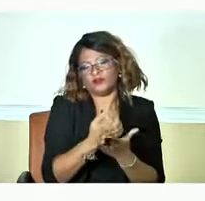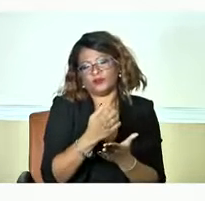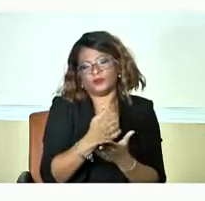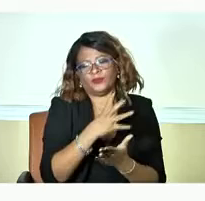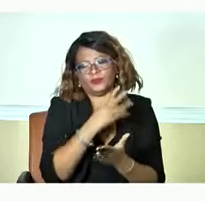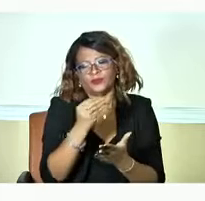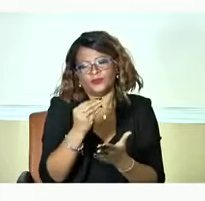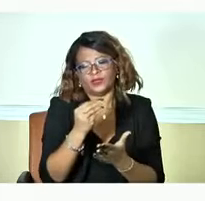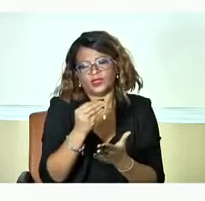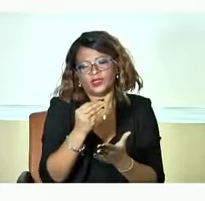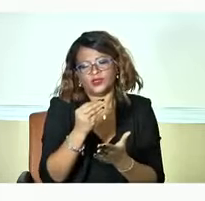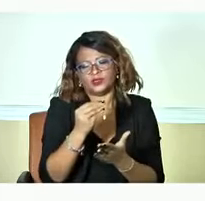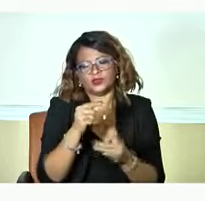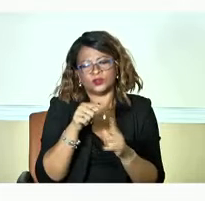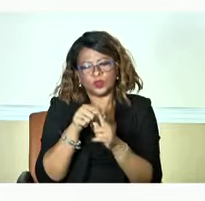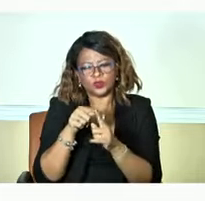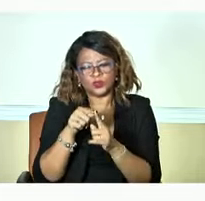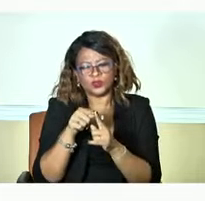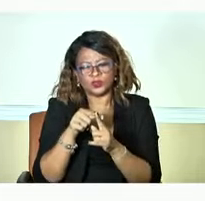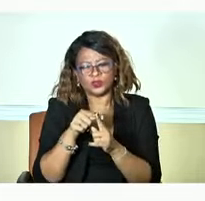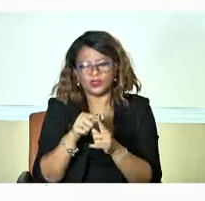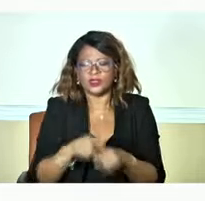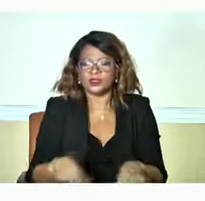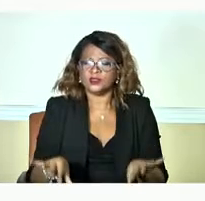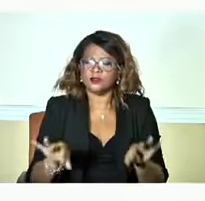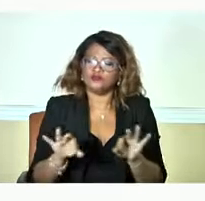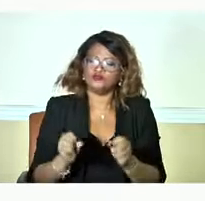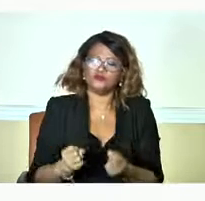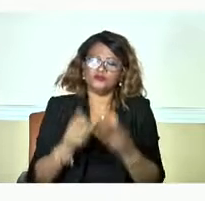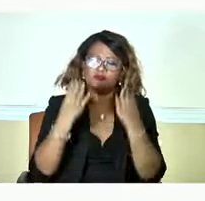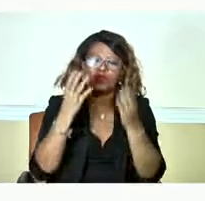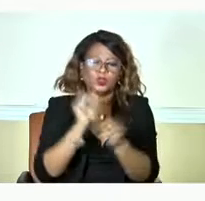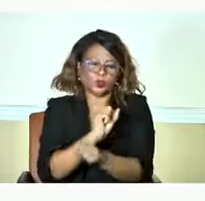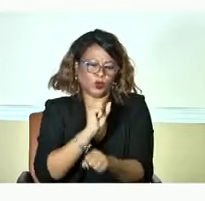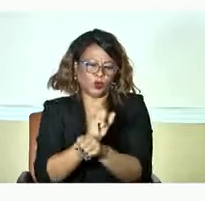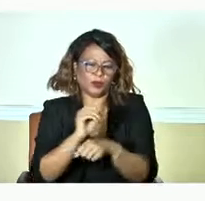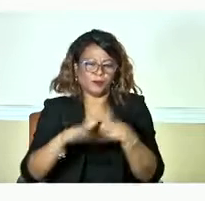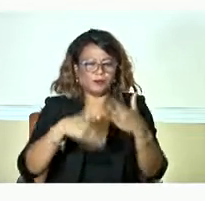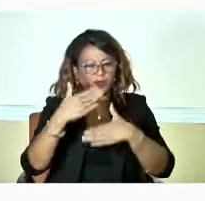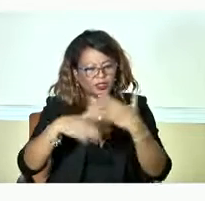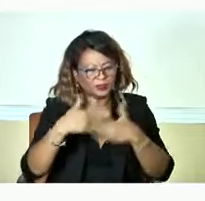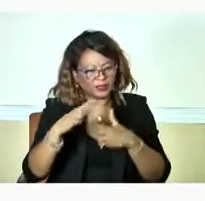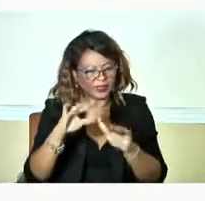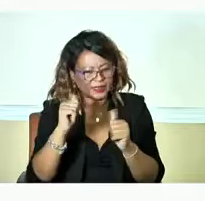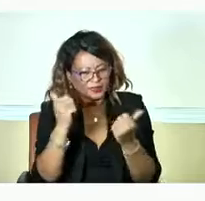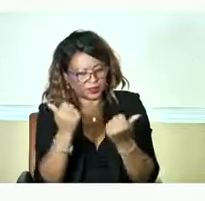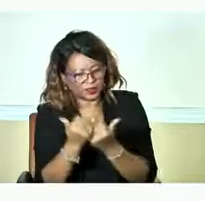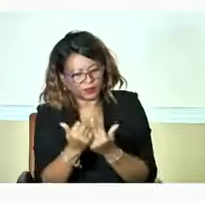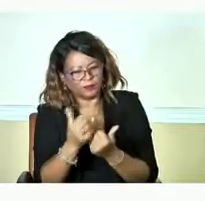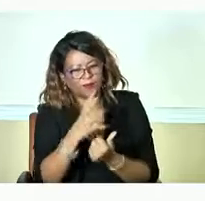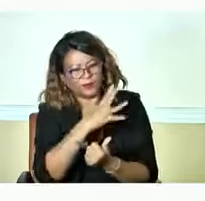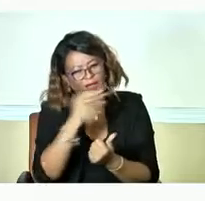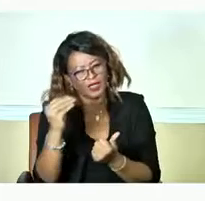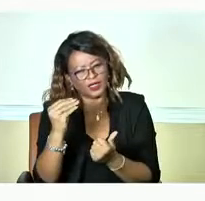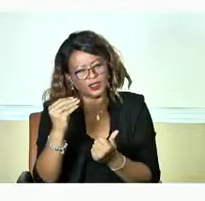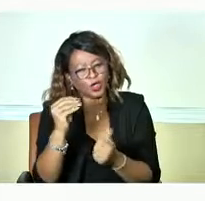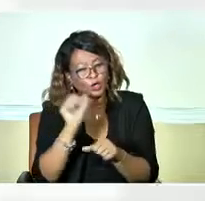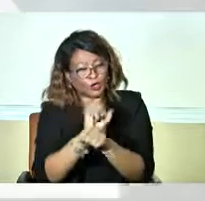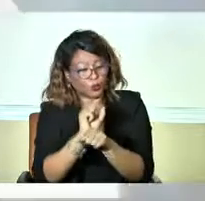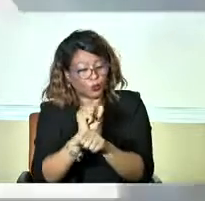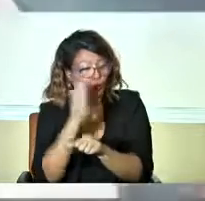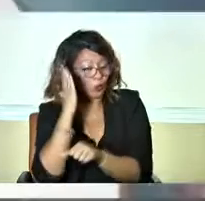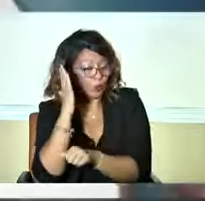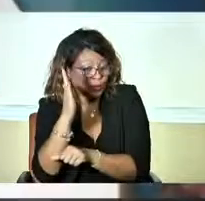goal requires a significant amount of work across multiple agencies. The work